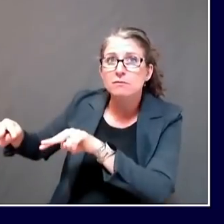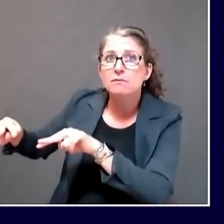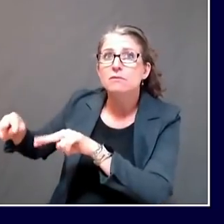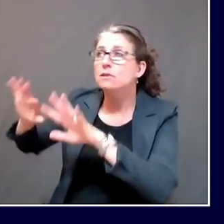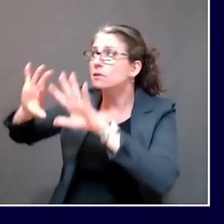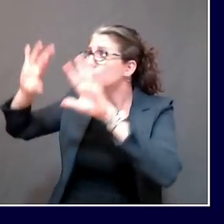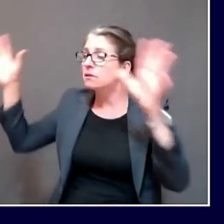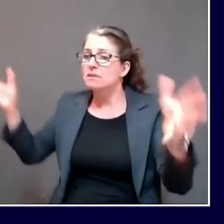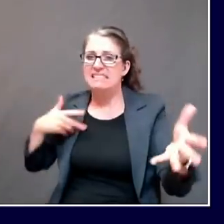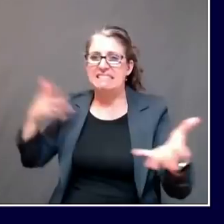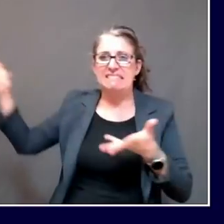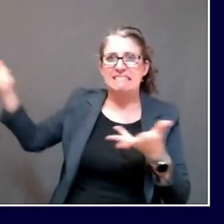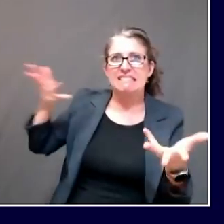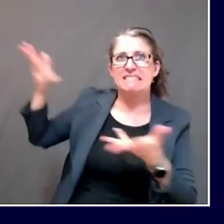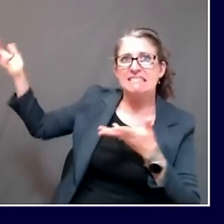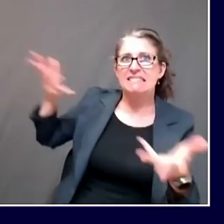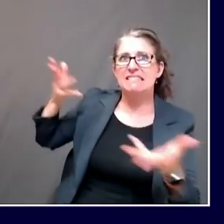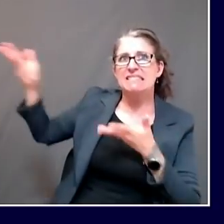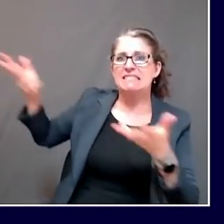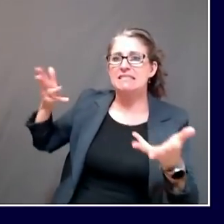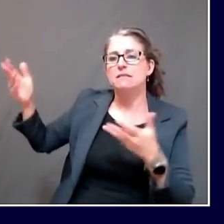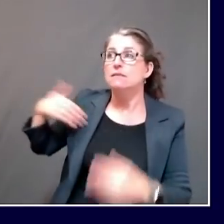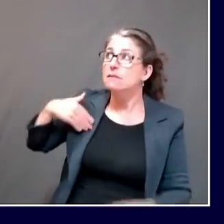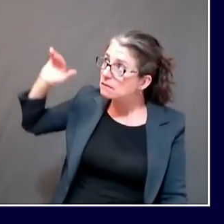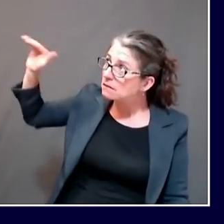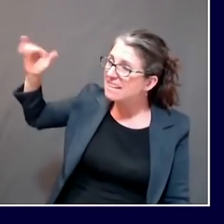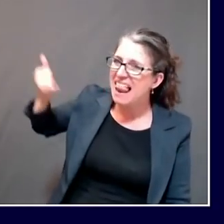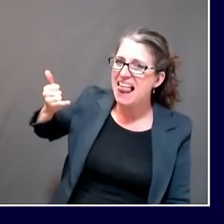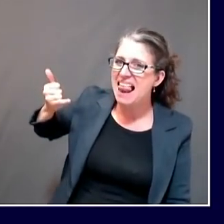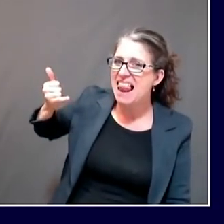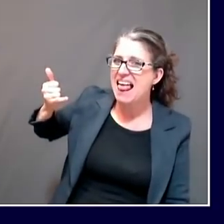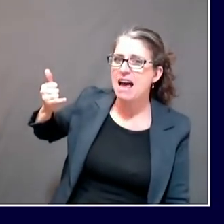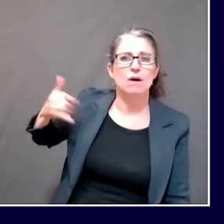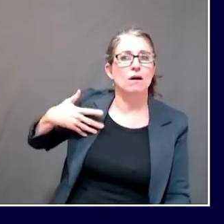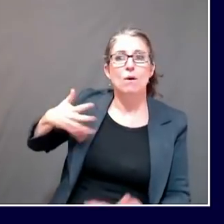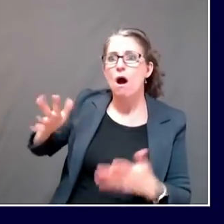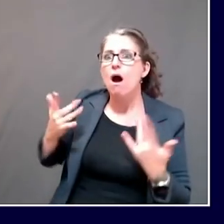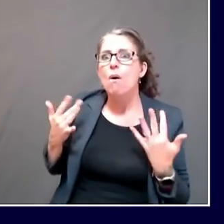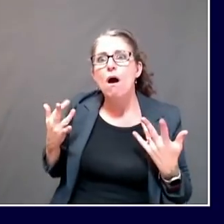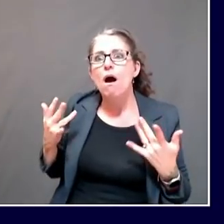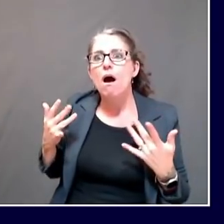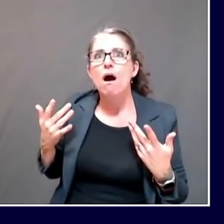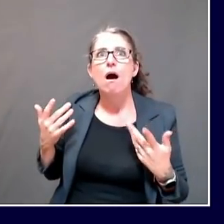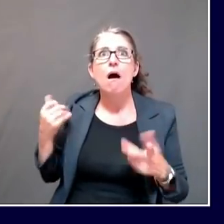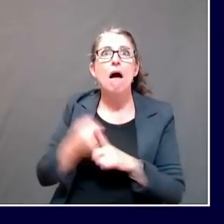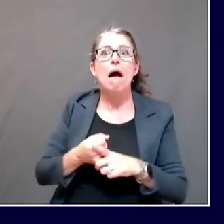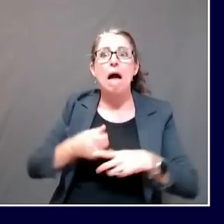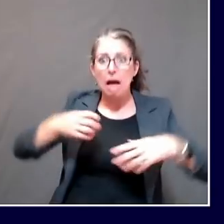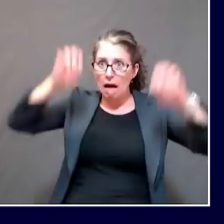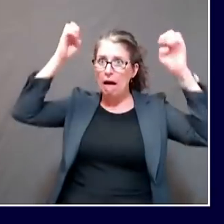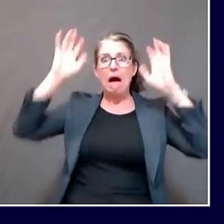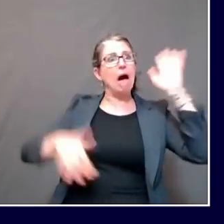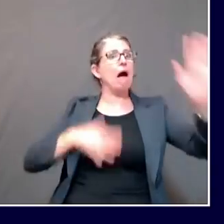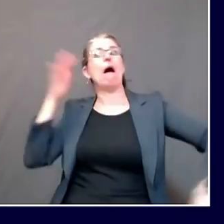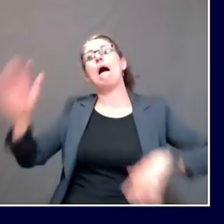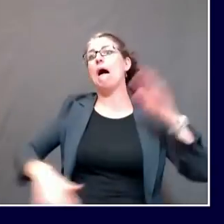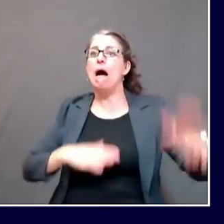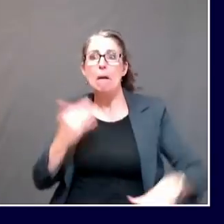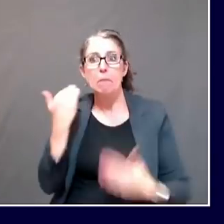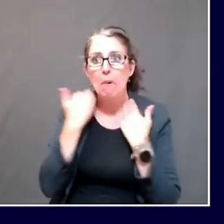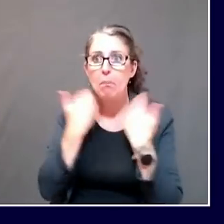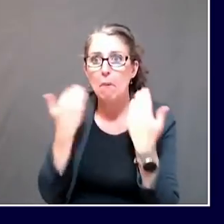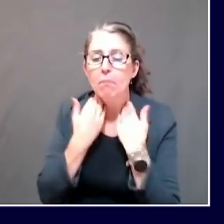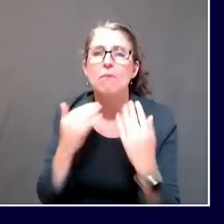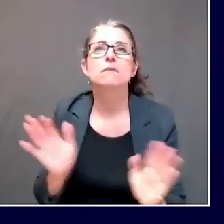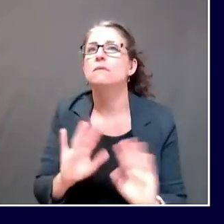now to let us have more flexibility with the use of funds that we currently have, let us use them beyond December